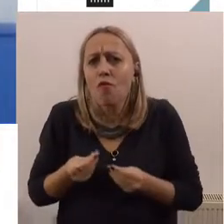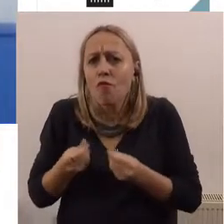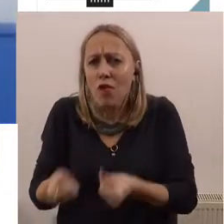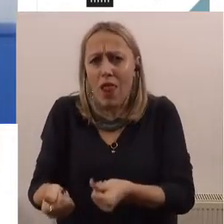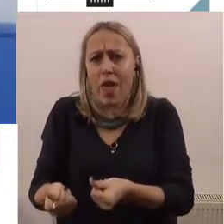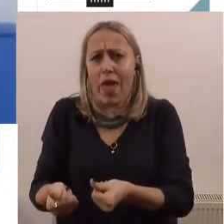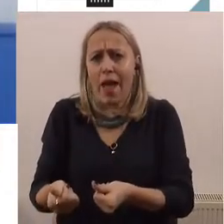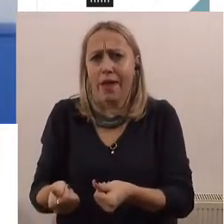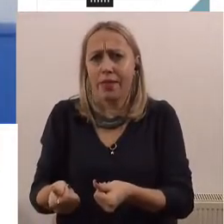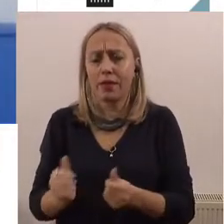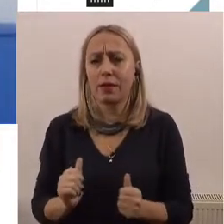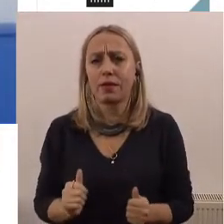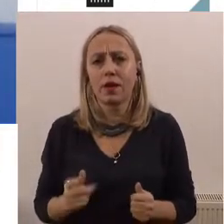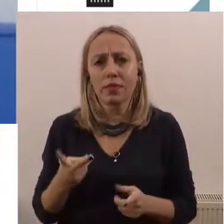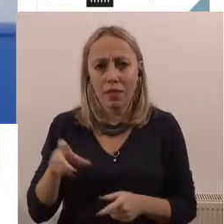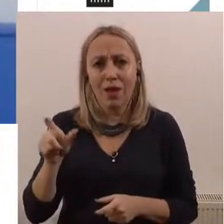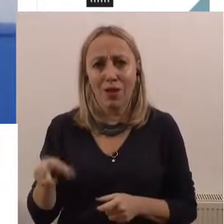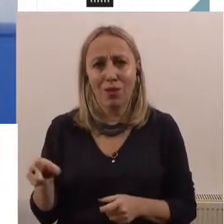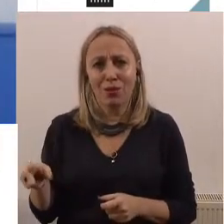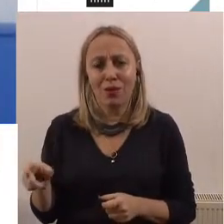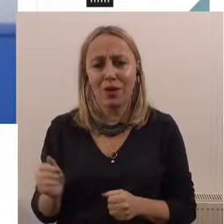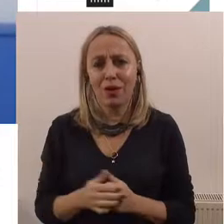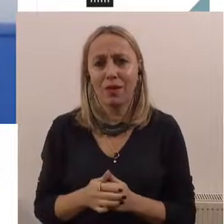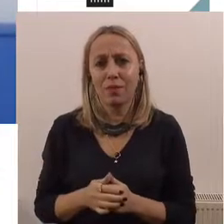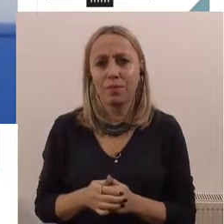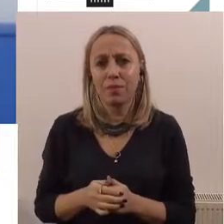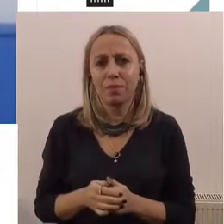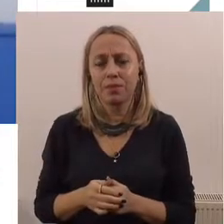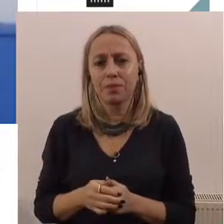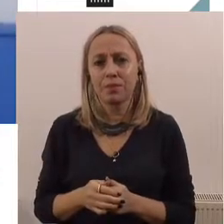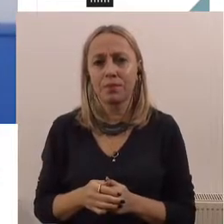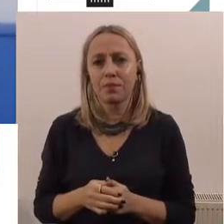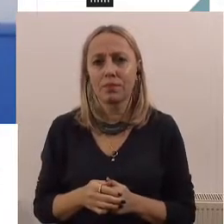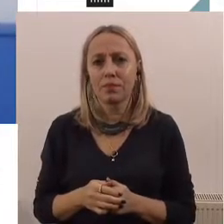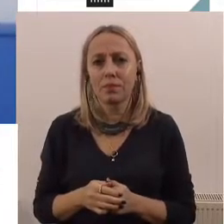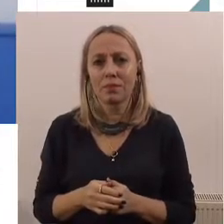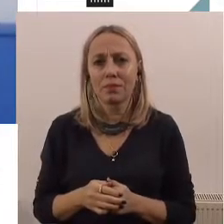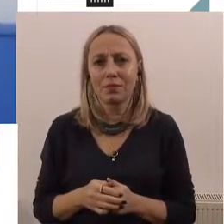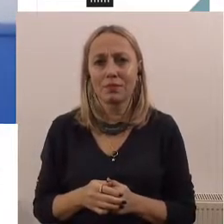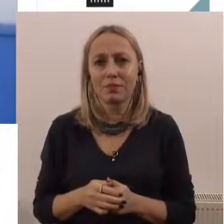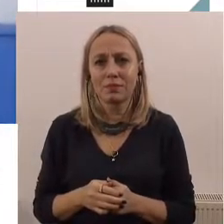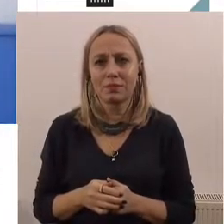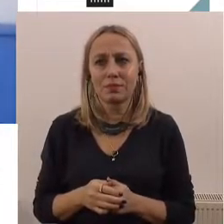has that power, has that impact on people. And